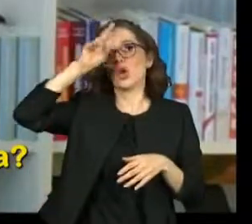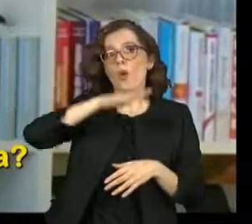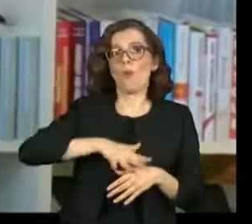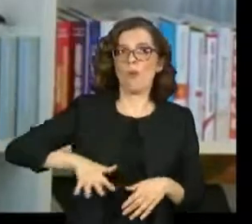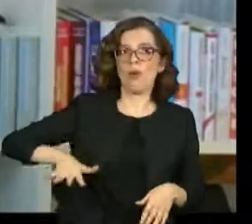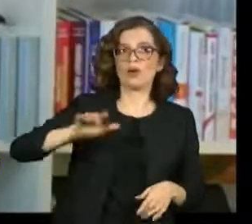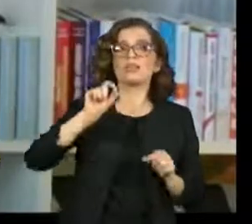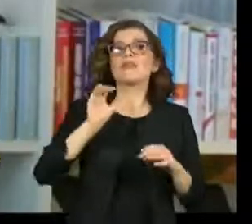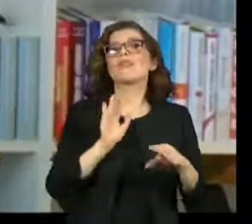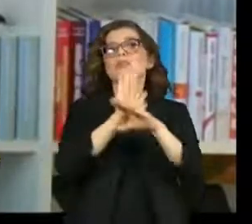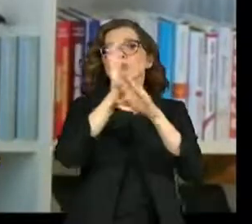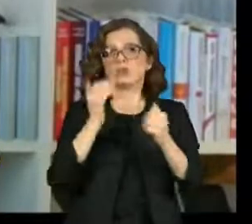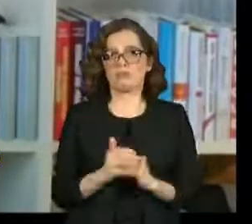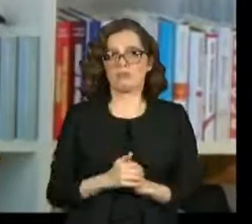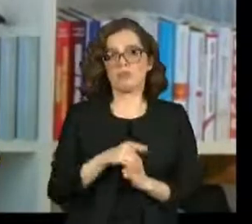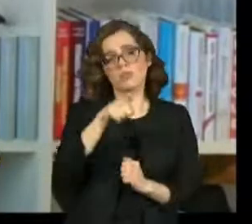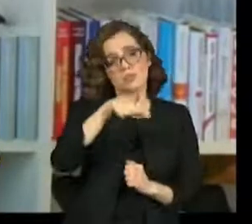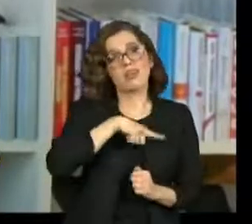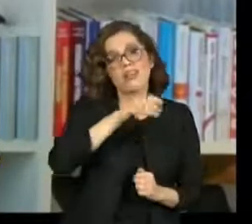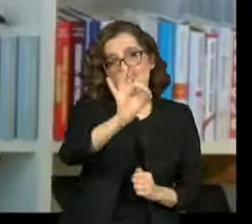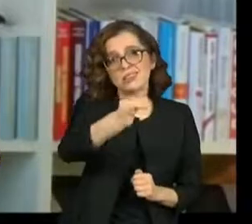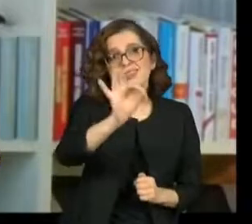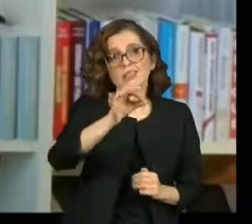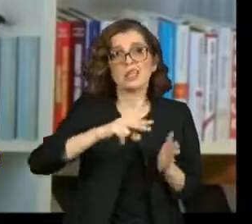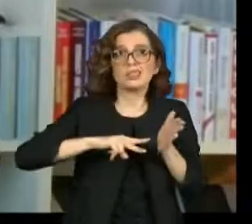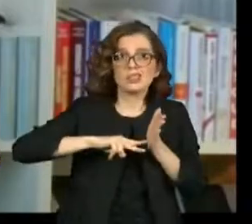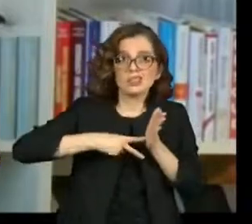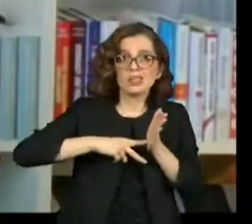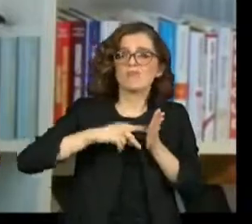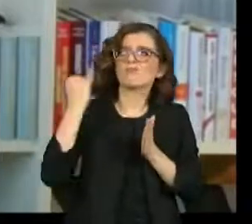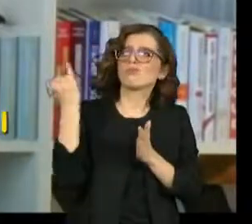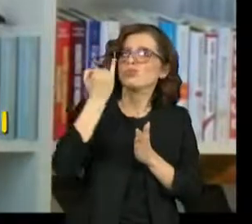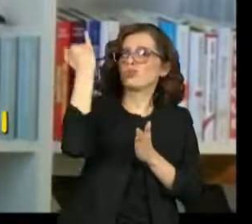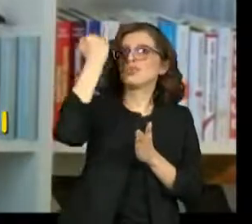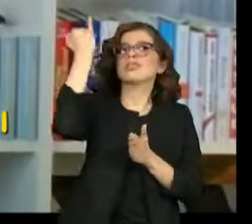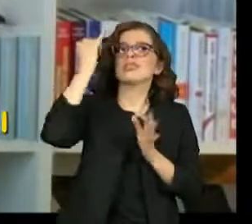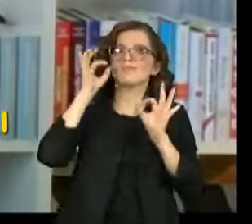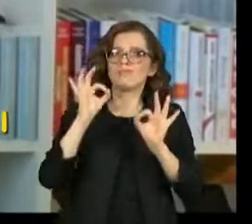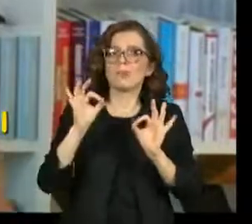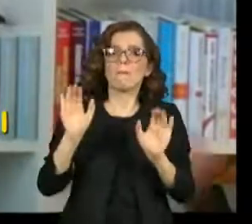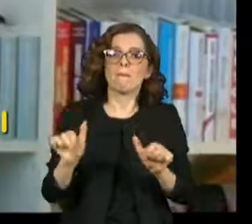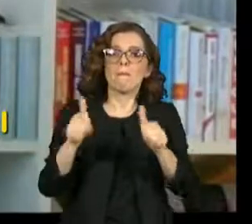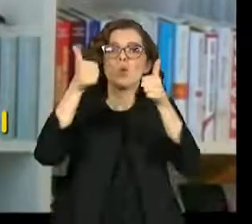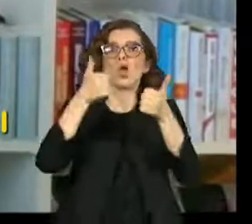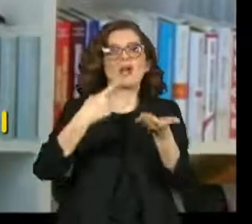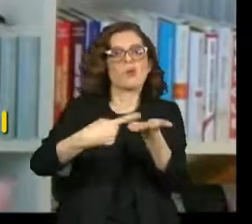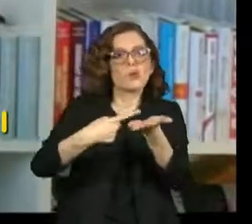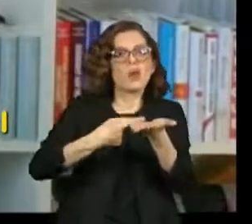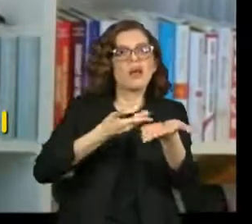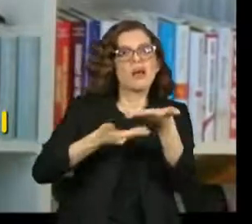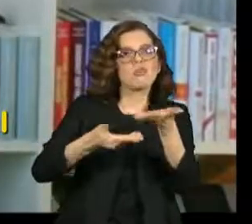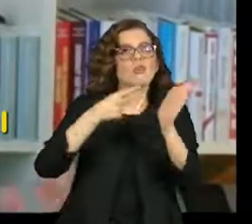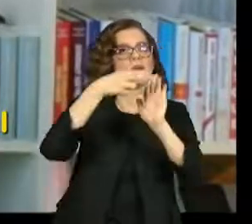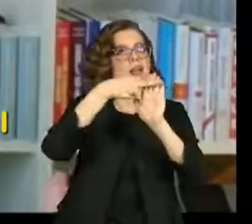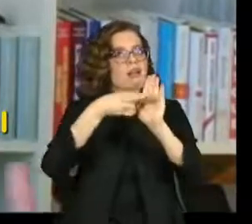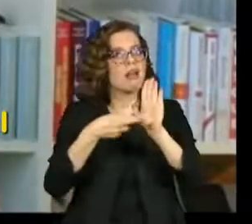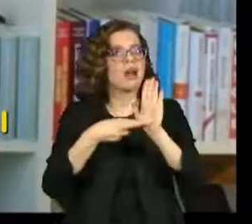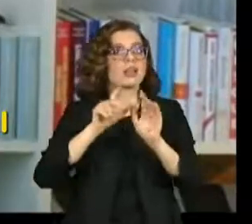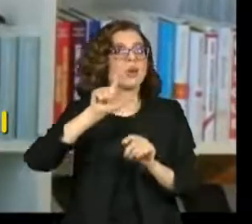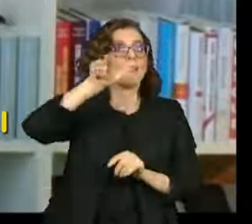essa escolha? You're quite right. Unions played a very big role in the kind of post-war